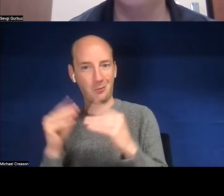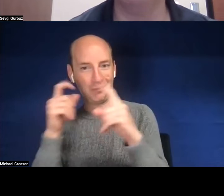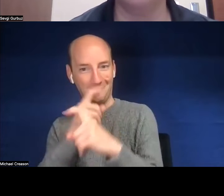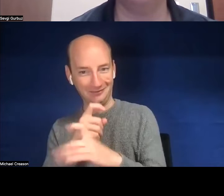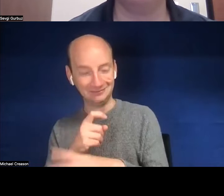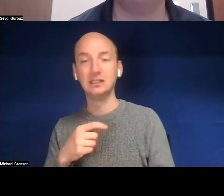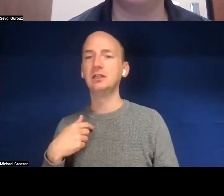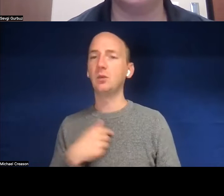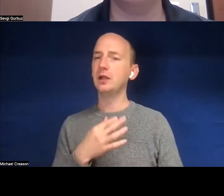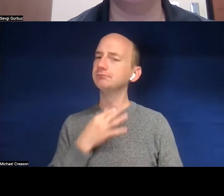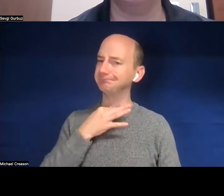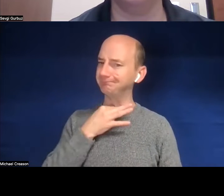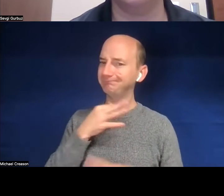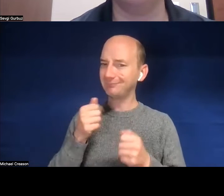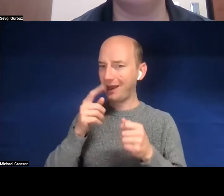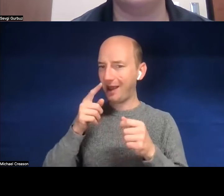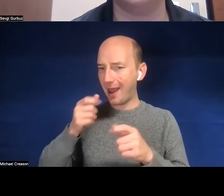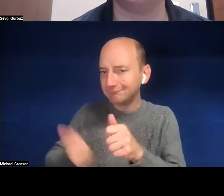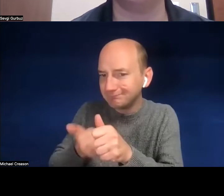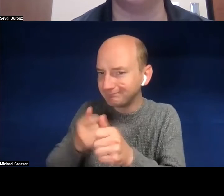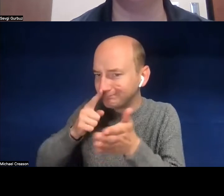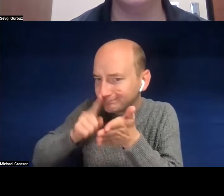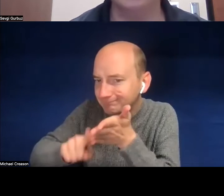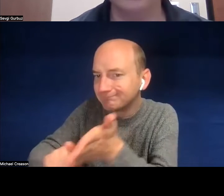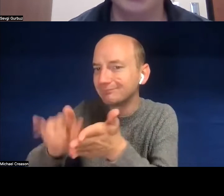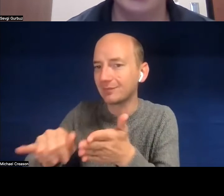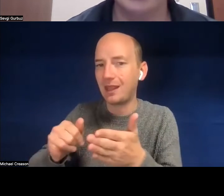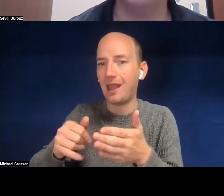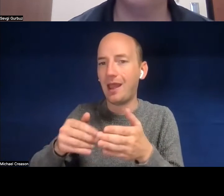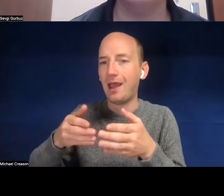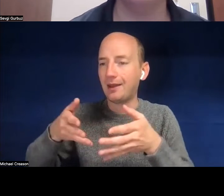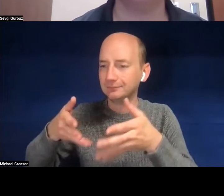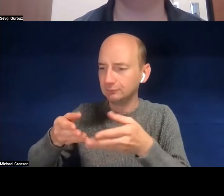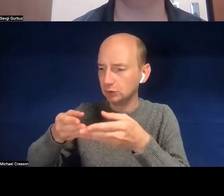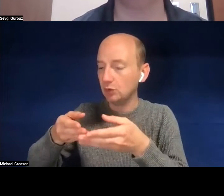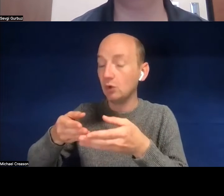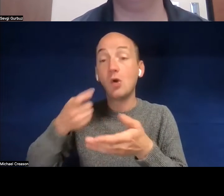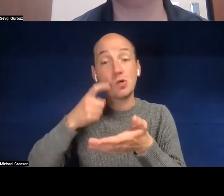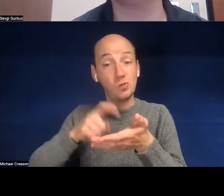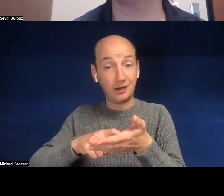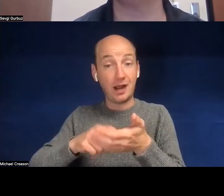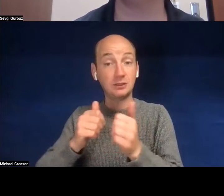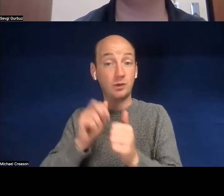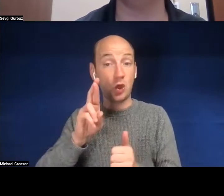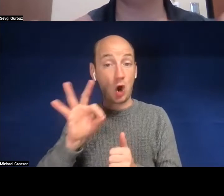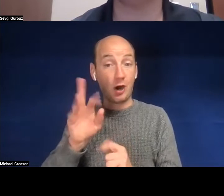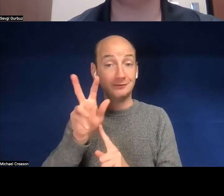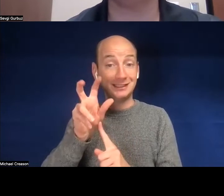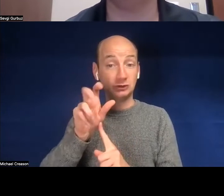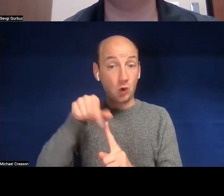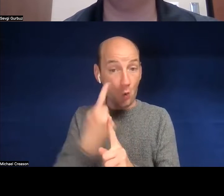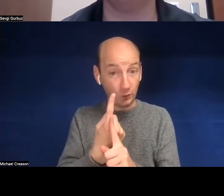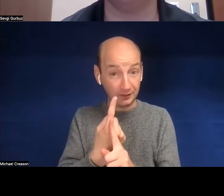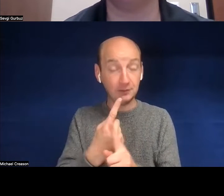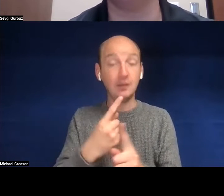problem both from the perspective of using RF sensors only, as well as in cases where the user